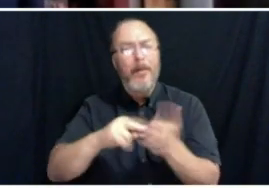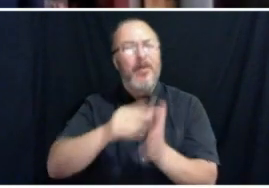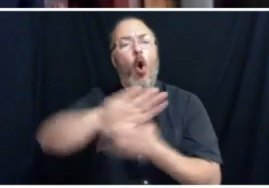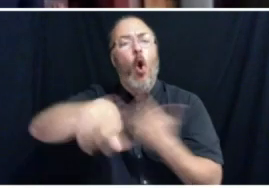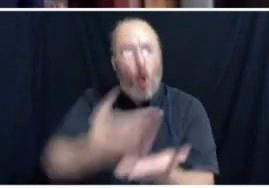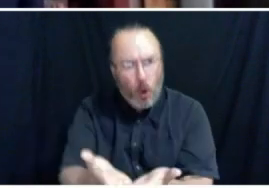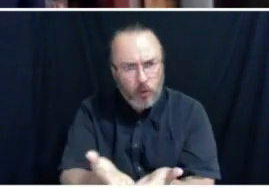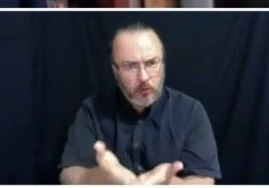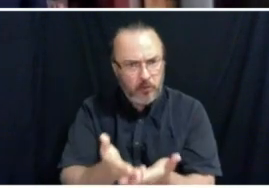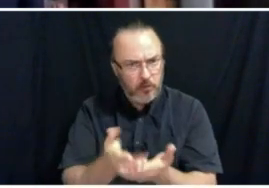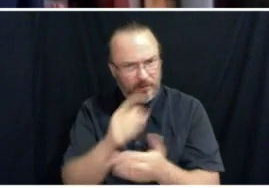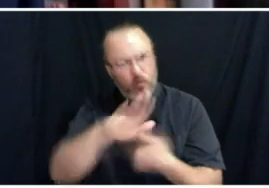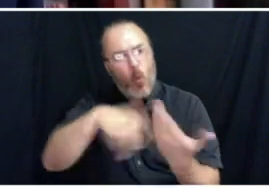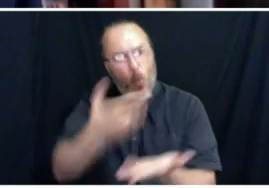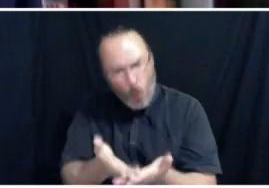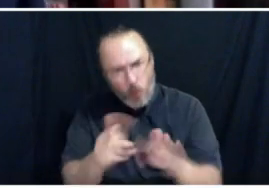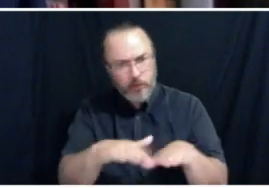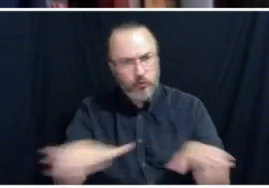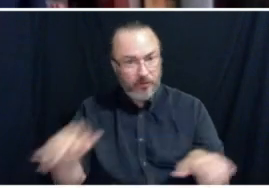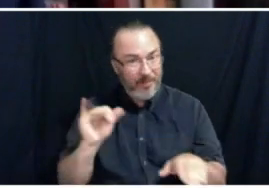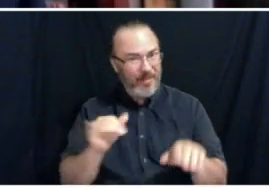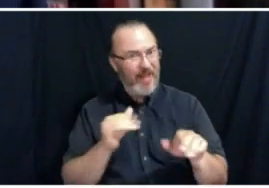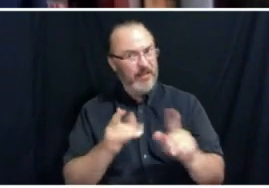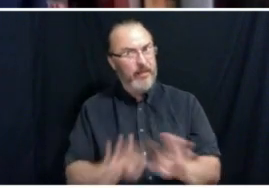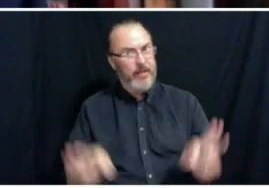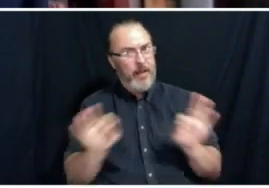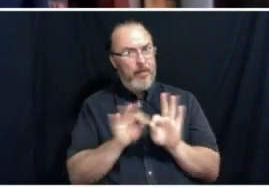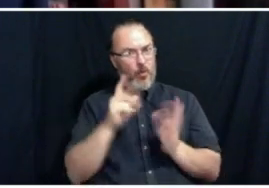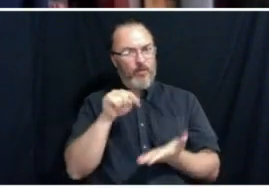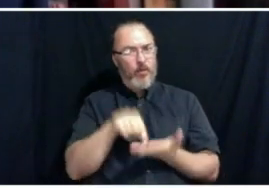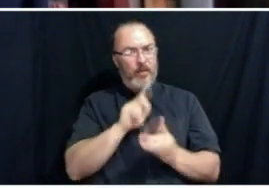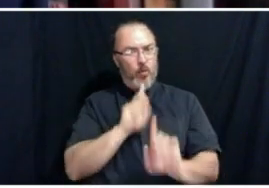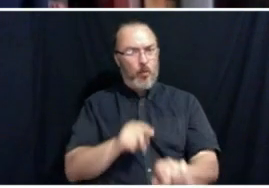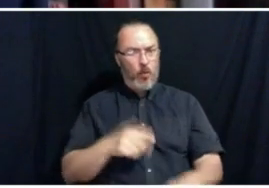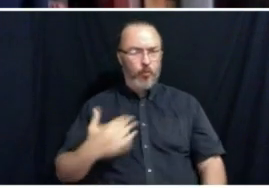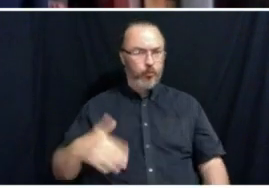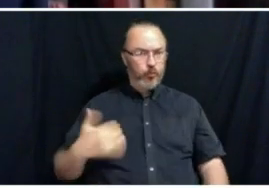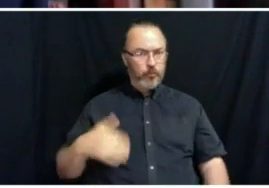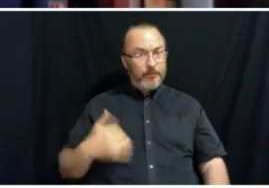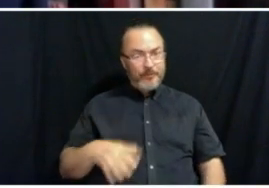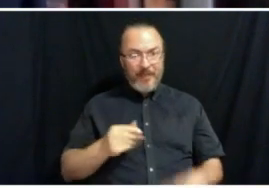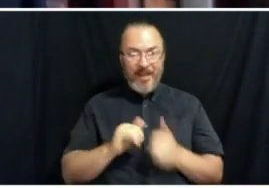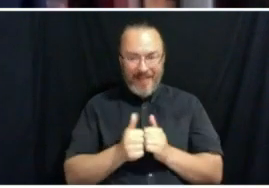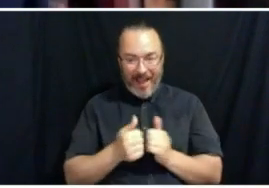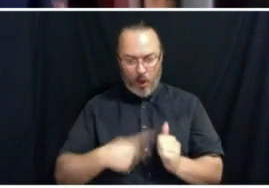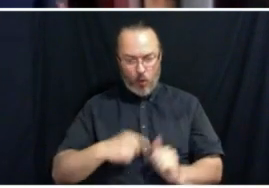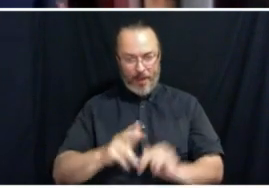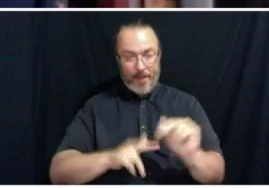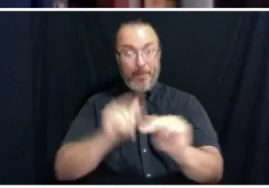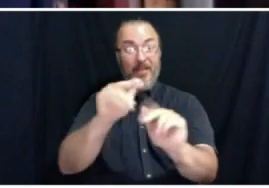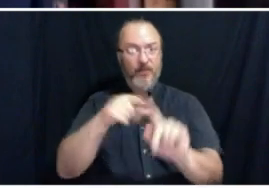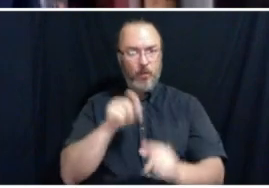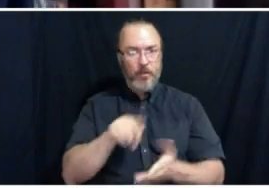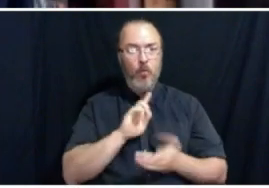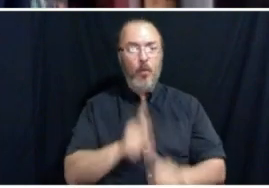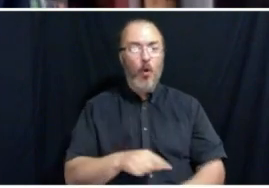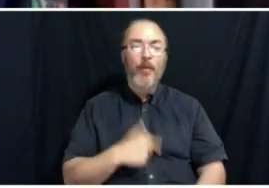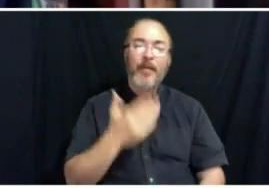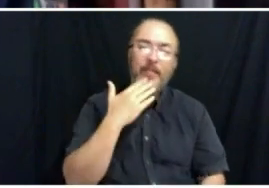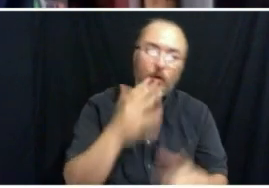of our children. That's how important this report is and how we must build from it. Thank you very much.